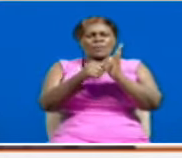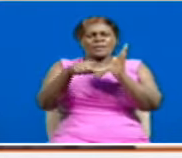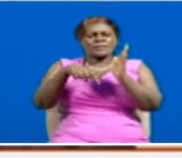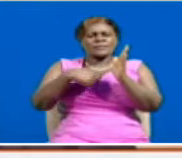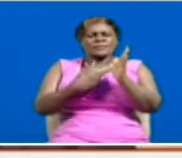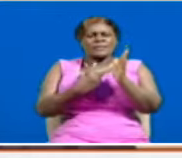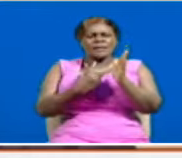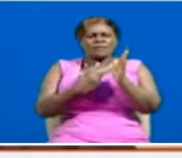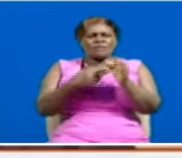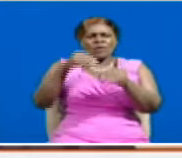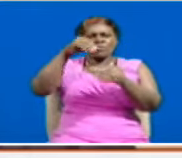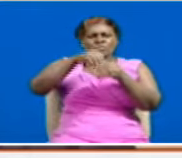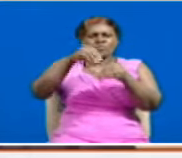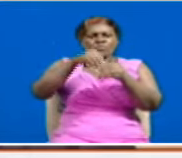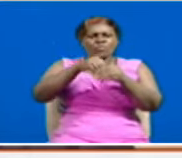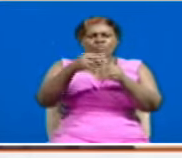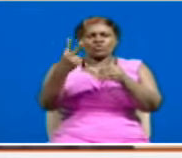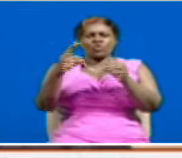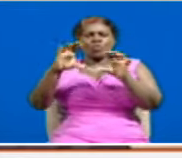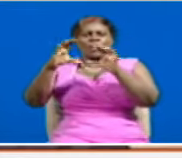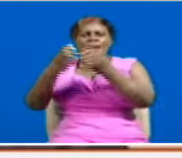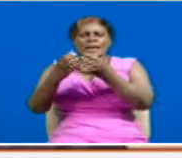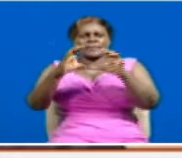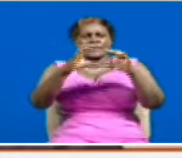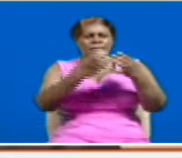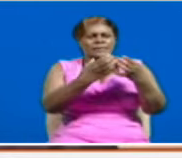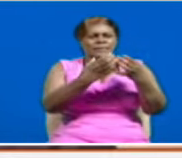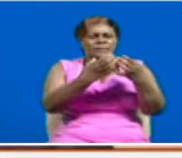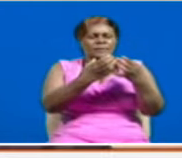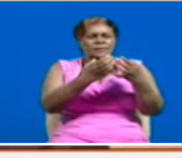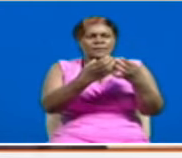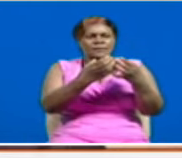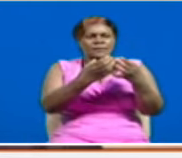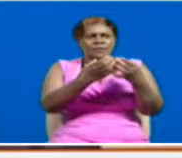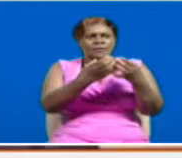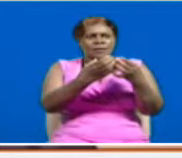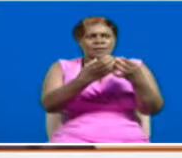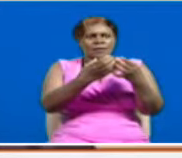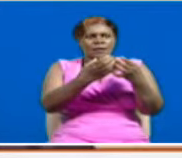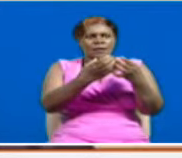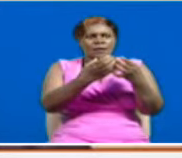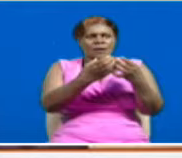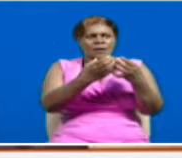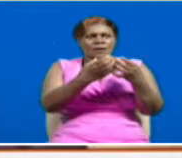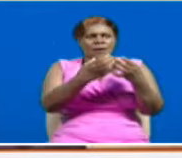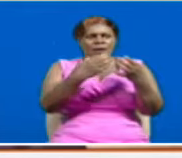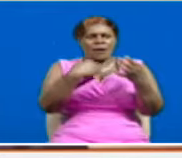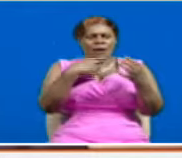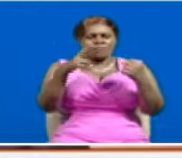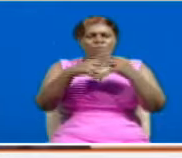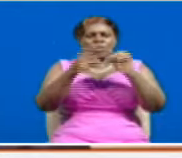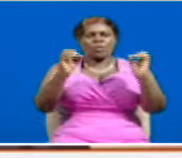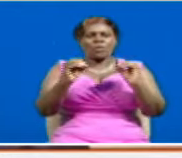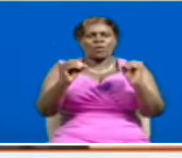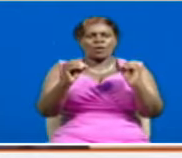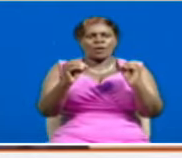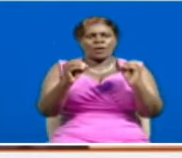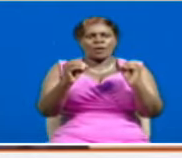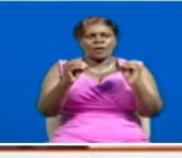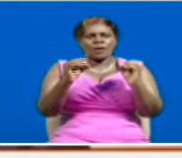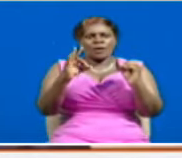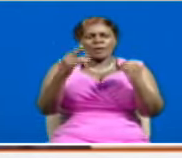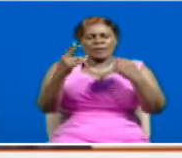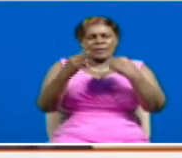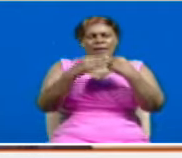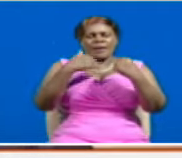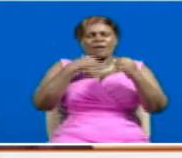supposed to separate these two classes into 2 streams each. We need to have 2 streams for grade 7, we also need to have 2 streams for grade 8.